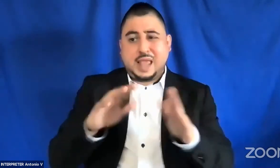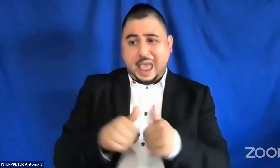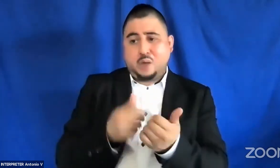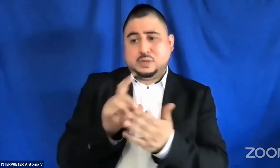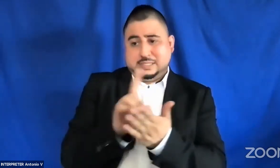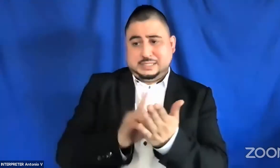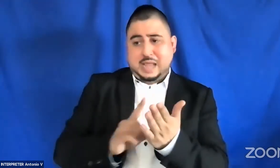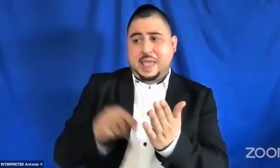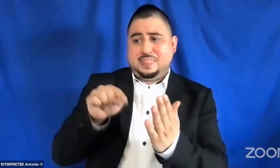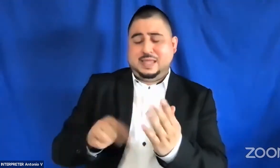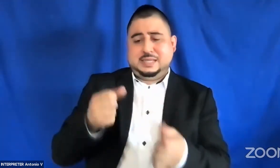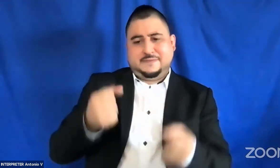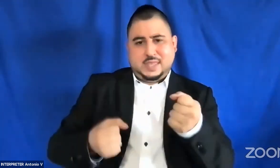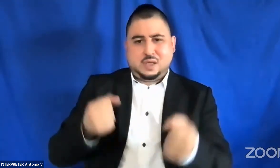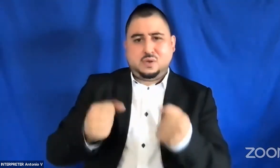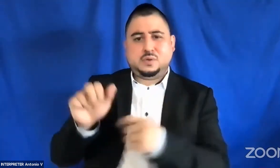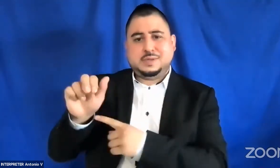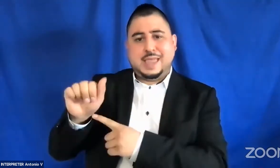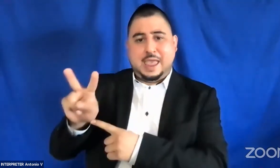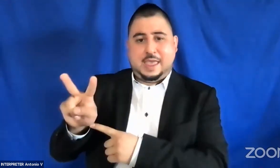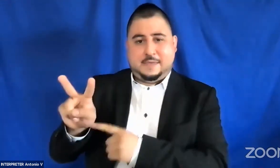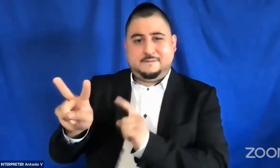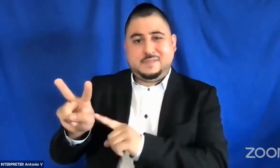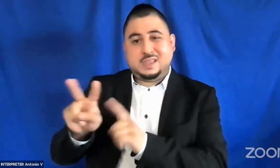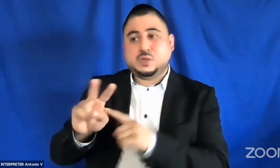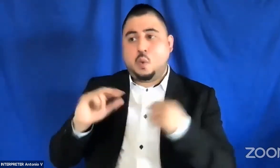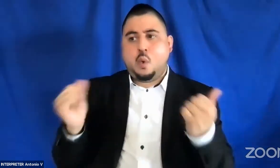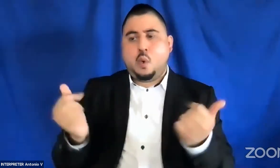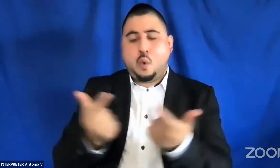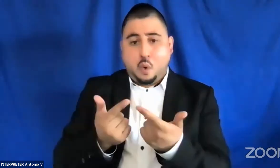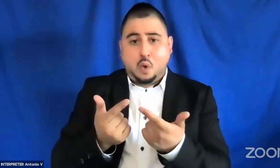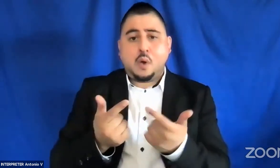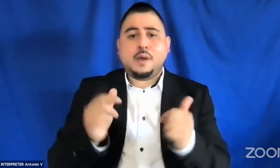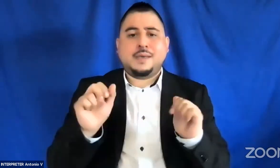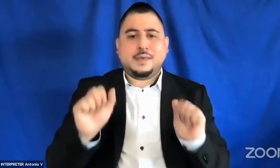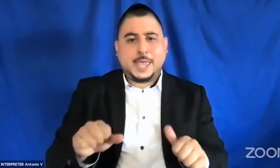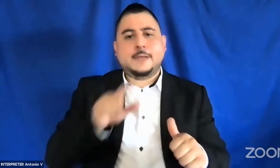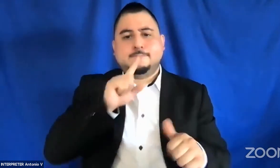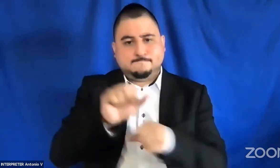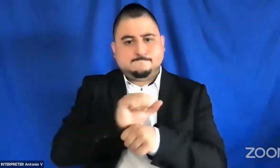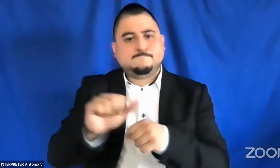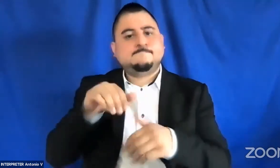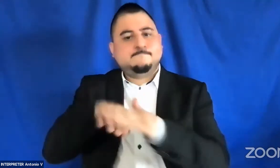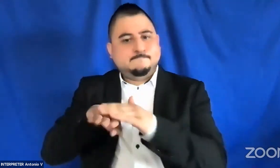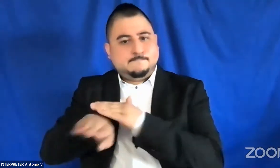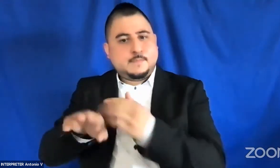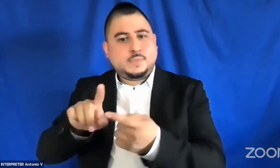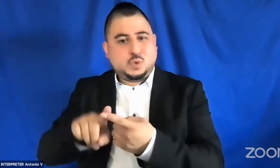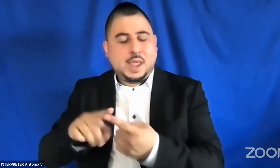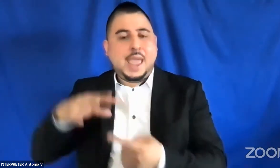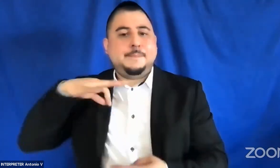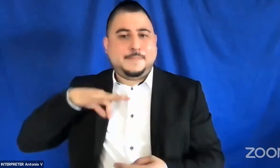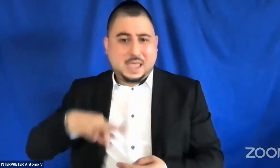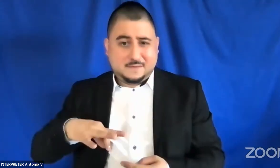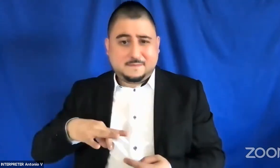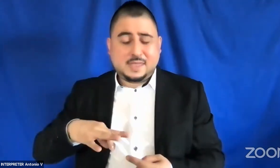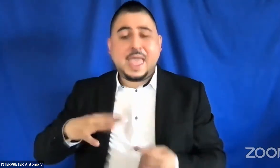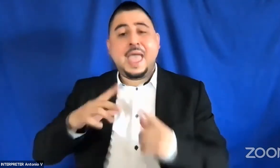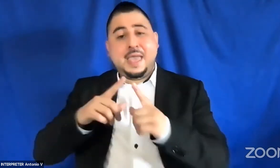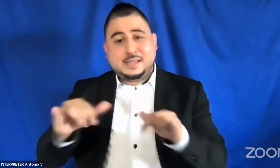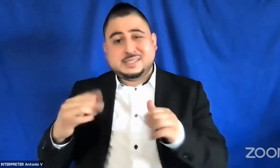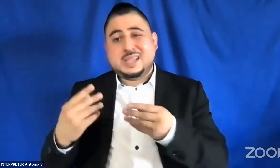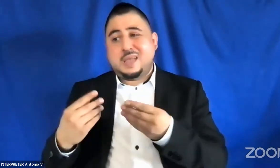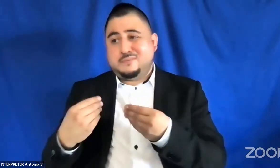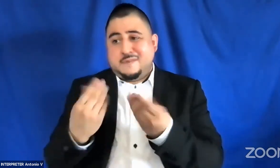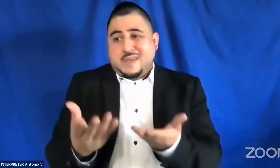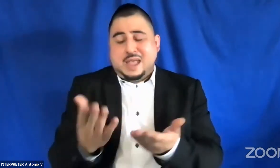autonomous vehicles so that everybody can benefit from and contribute to building